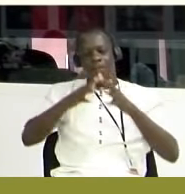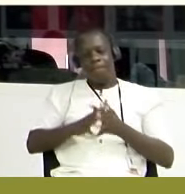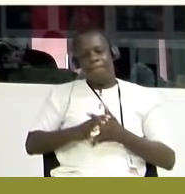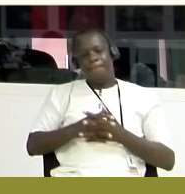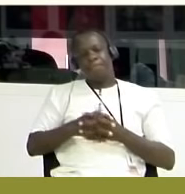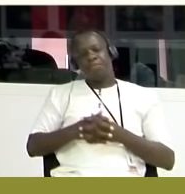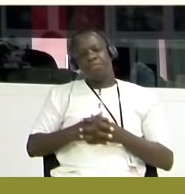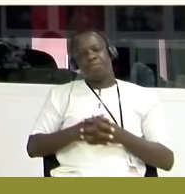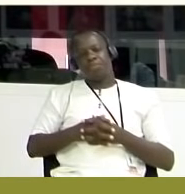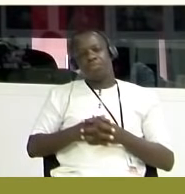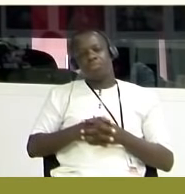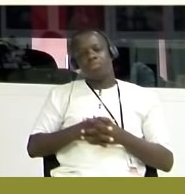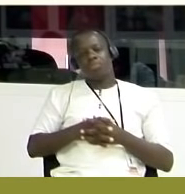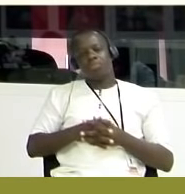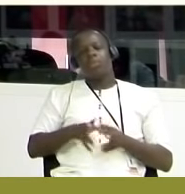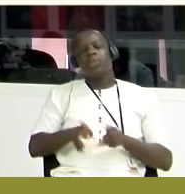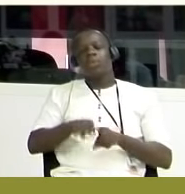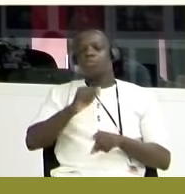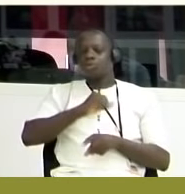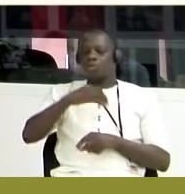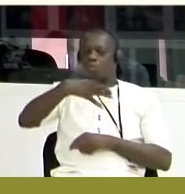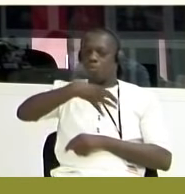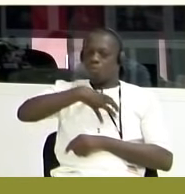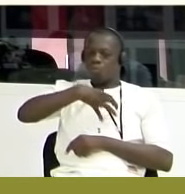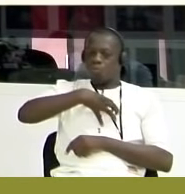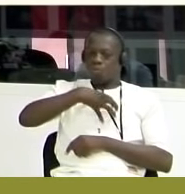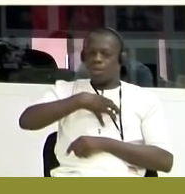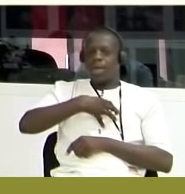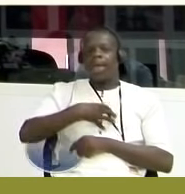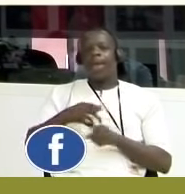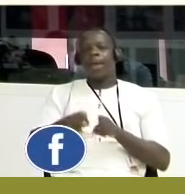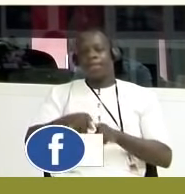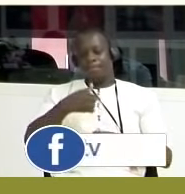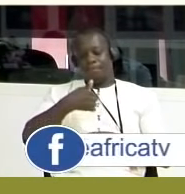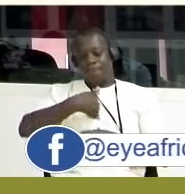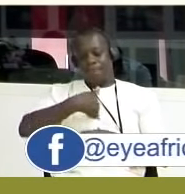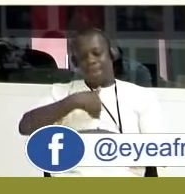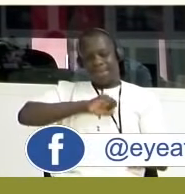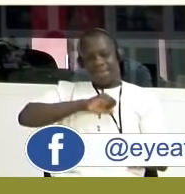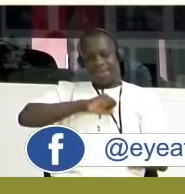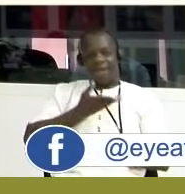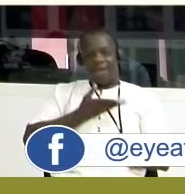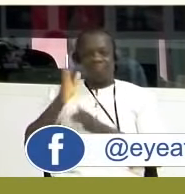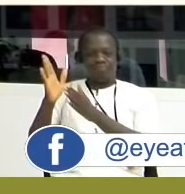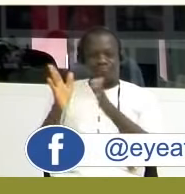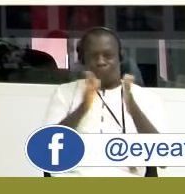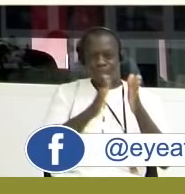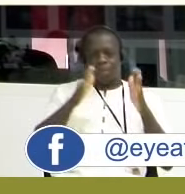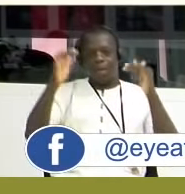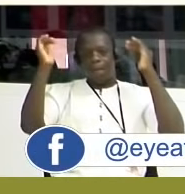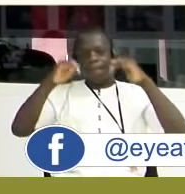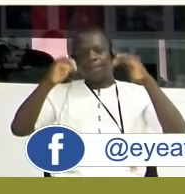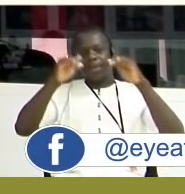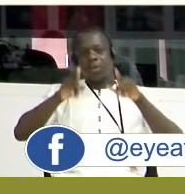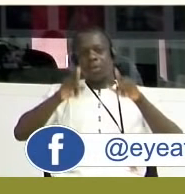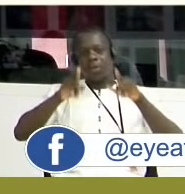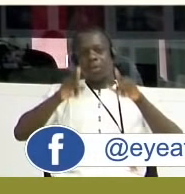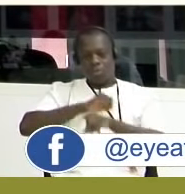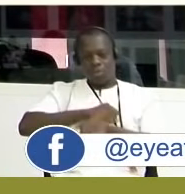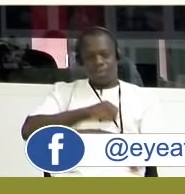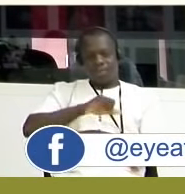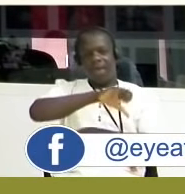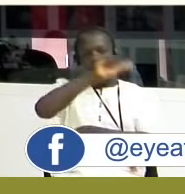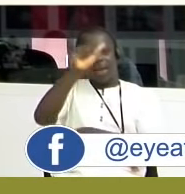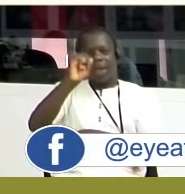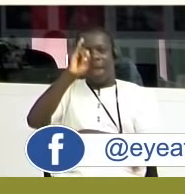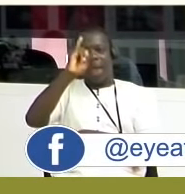wanted me to arrange a meeting with him and the Inspector General of Police to follow up